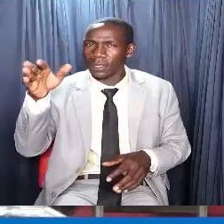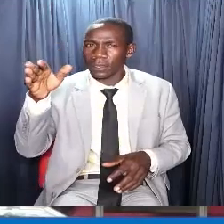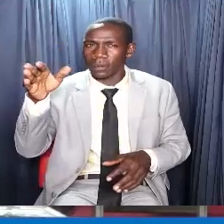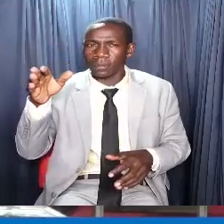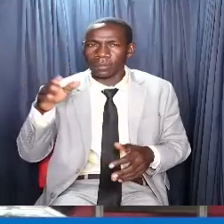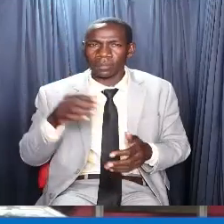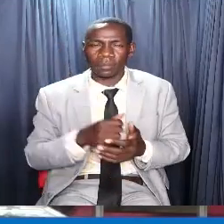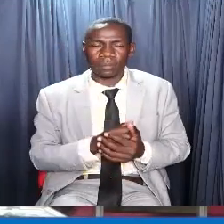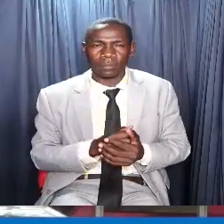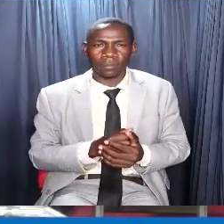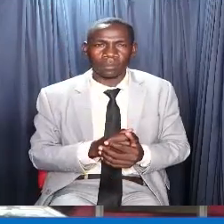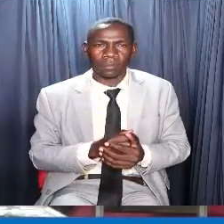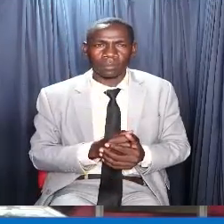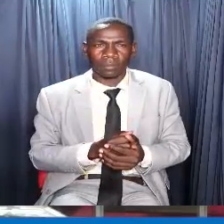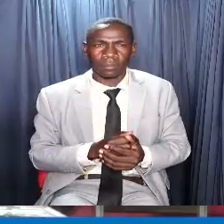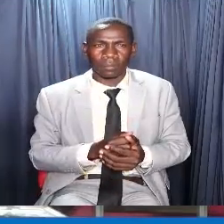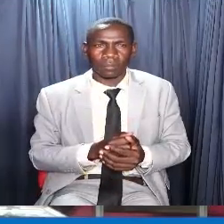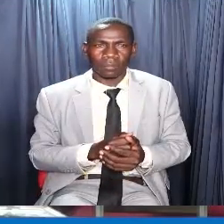married a very foolish woman.